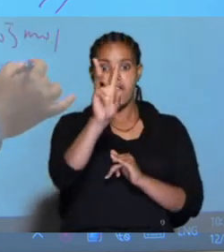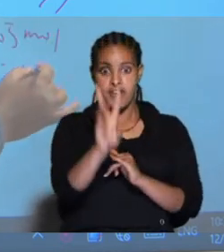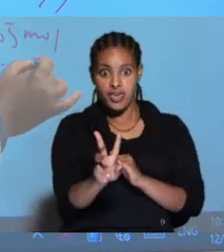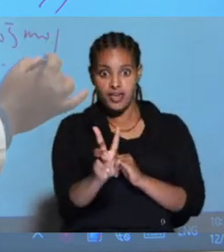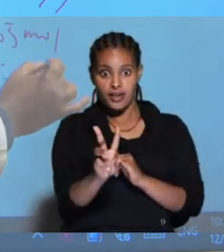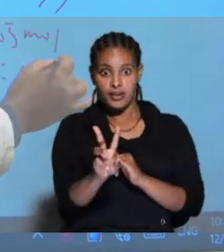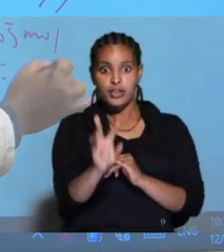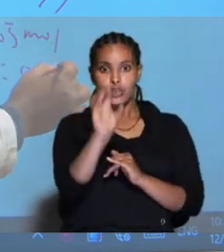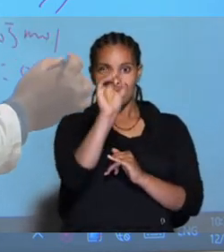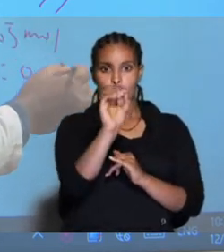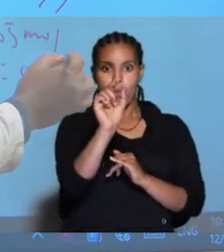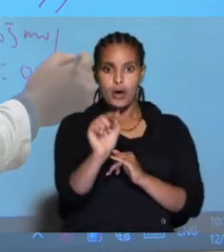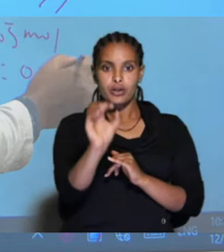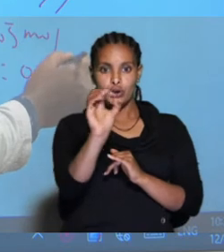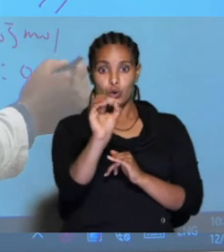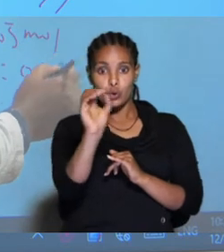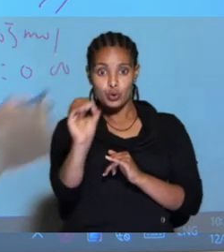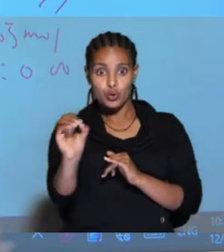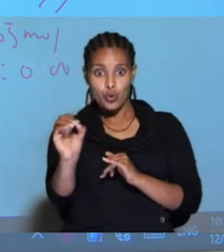is this